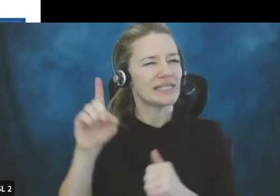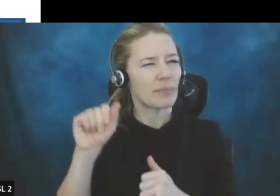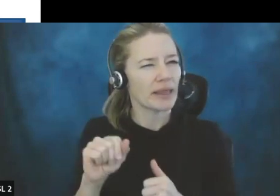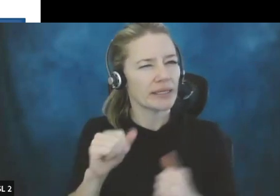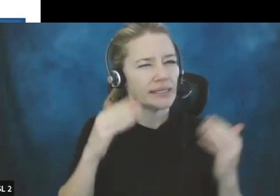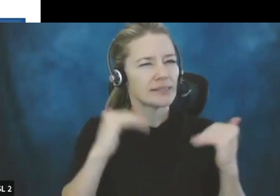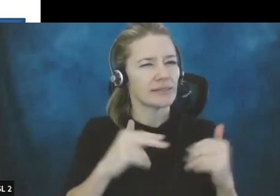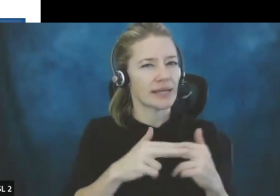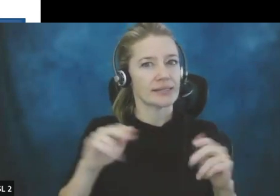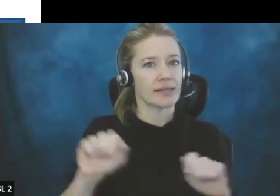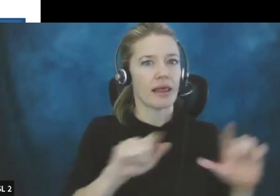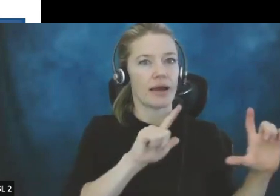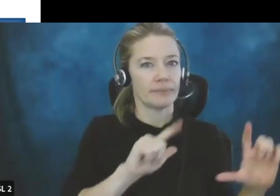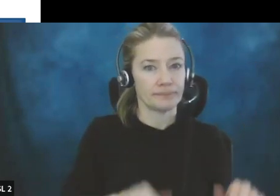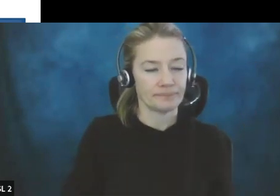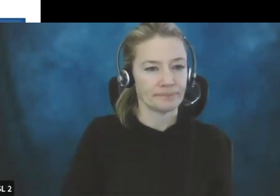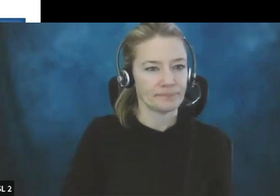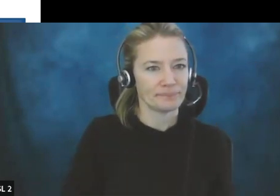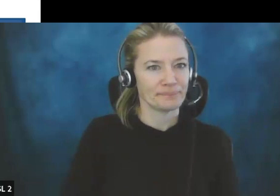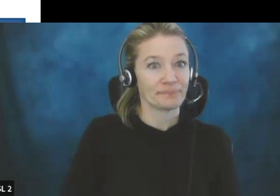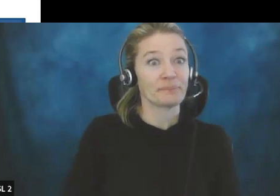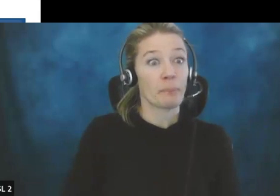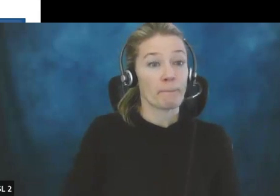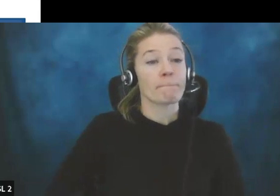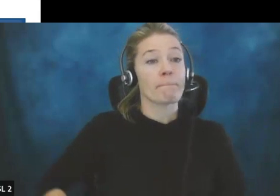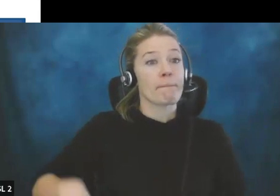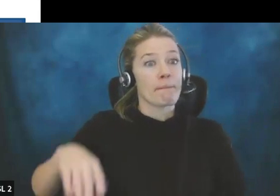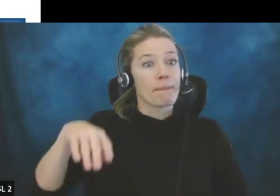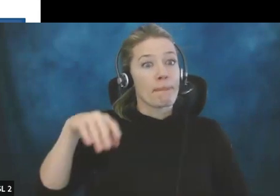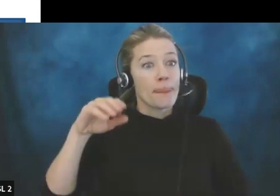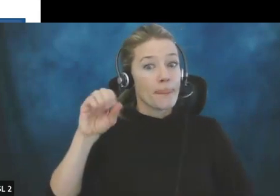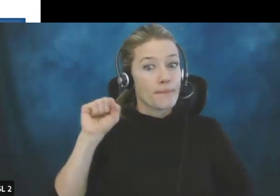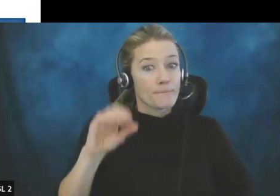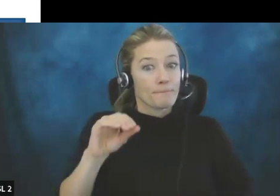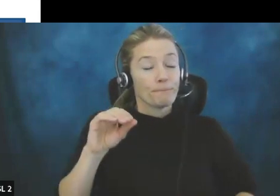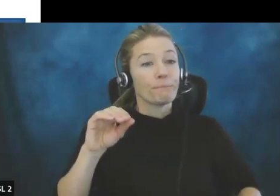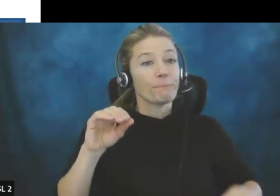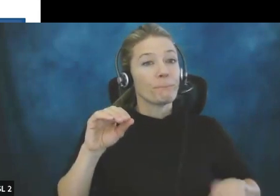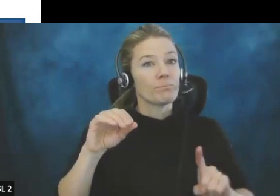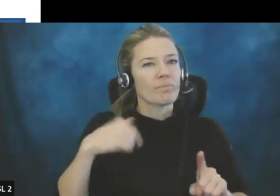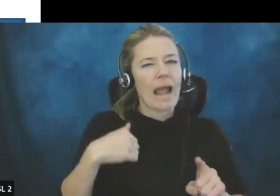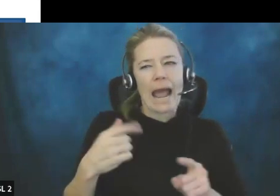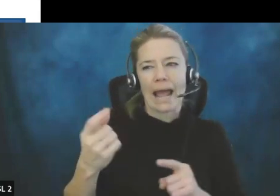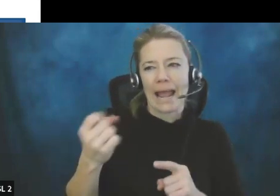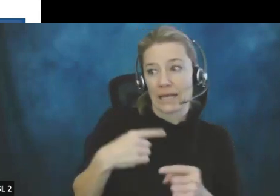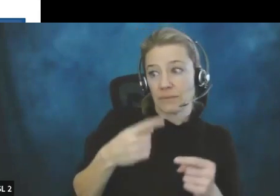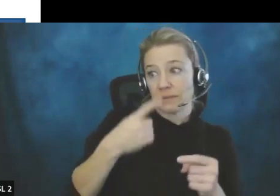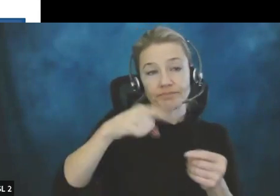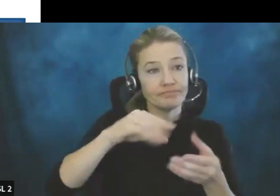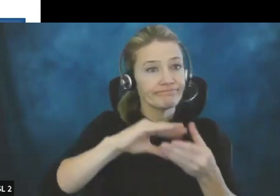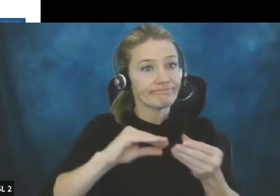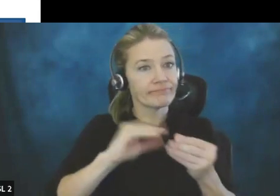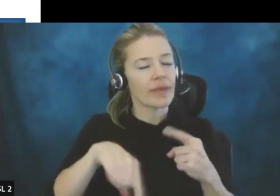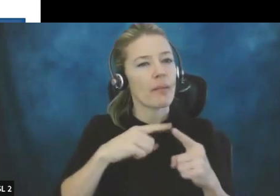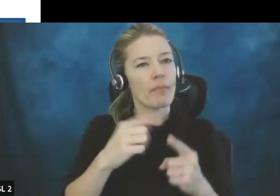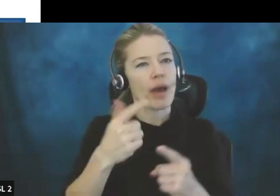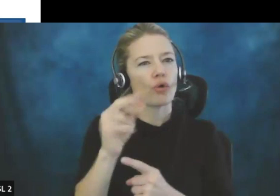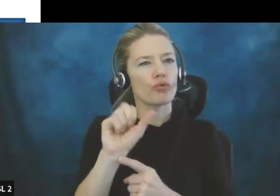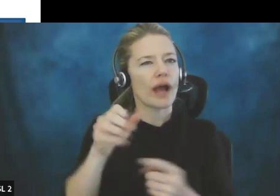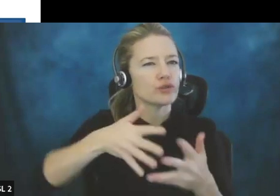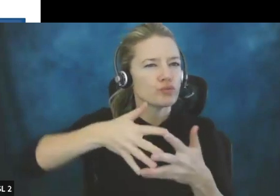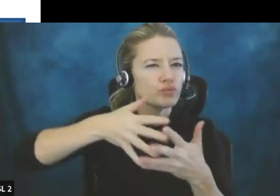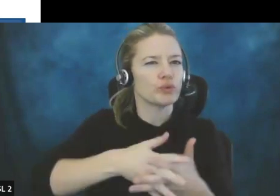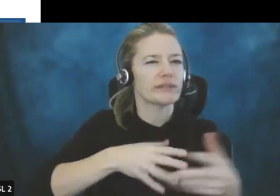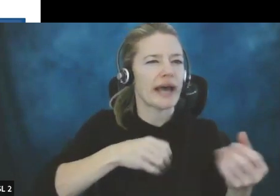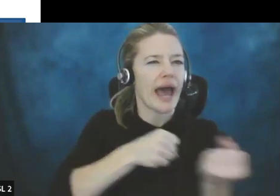with disabilities. We'll go on to the next slide. So I was asked to talk a little bit about